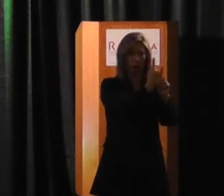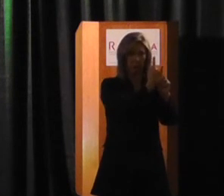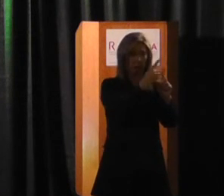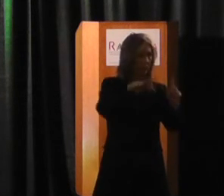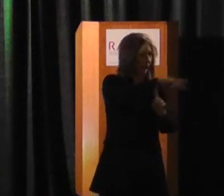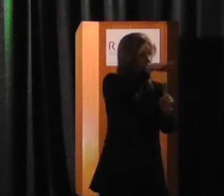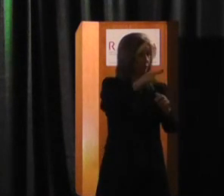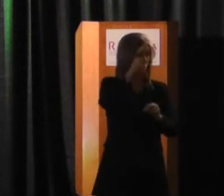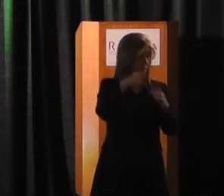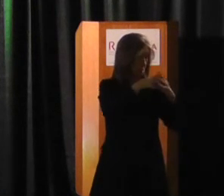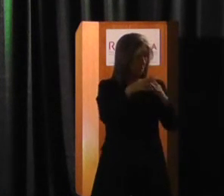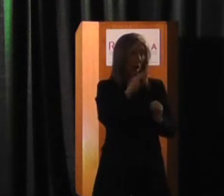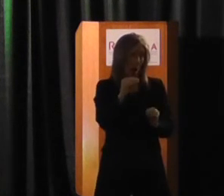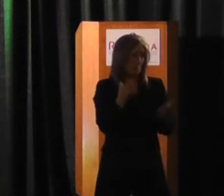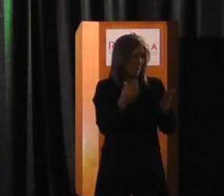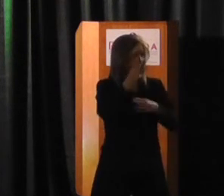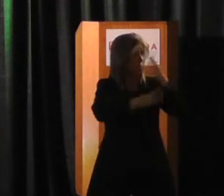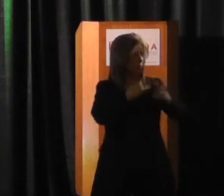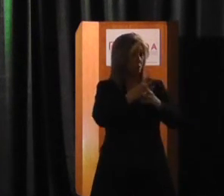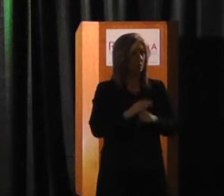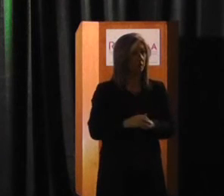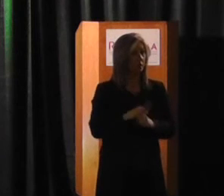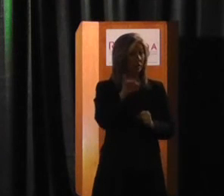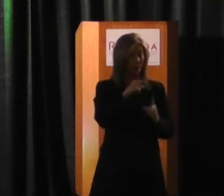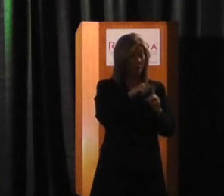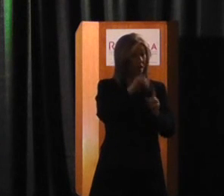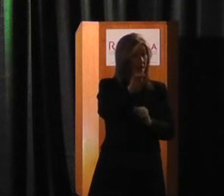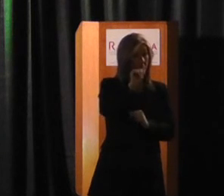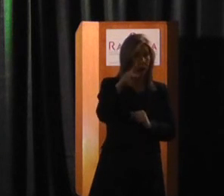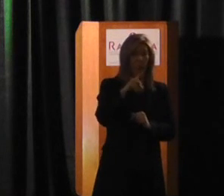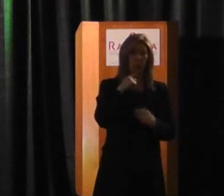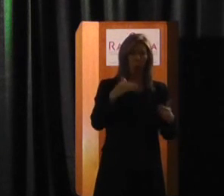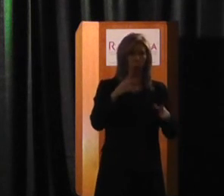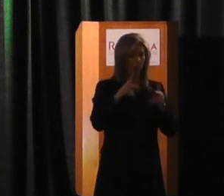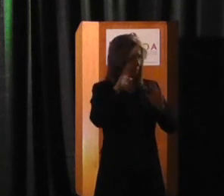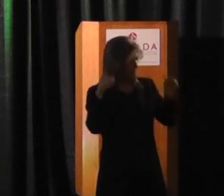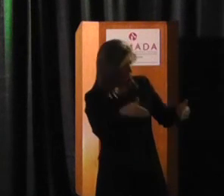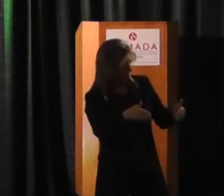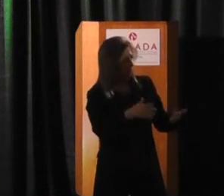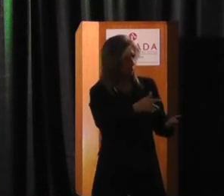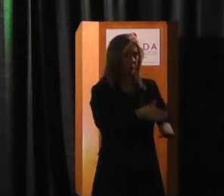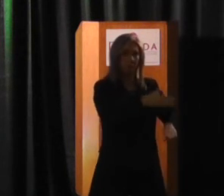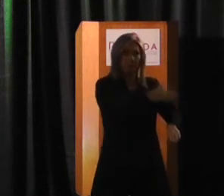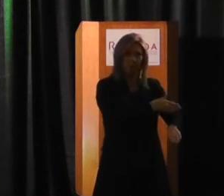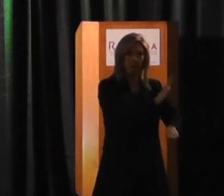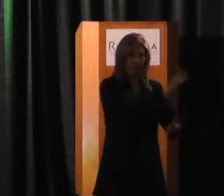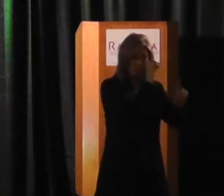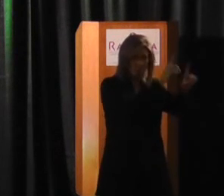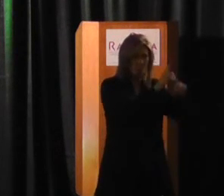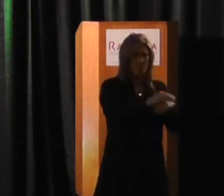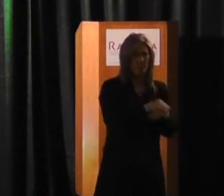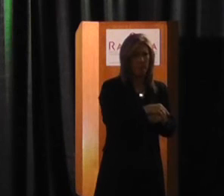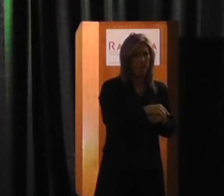world. This app has garnered huge national and international attention for what it's trying to achieve. And as a result, we launched a 2.0 version on